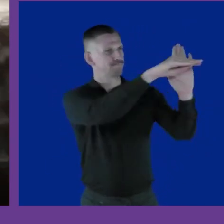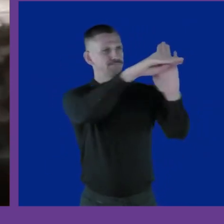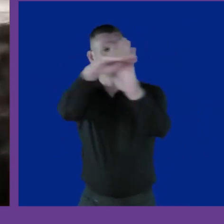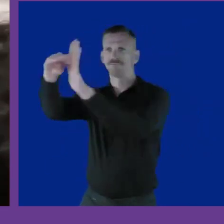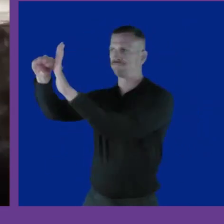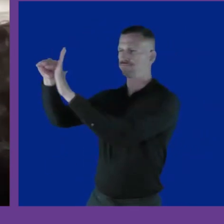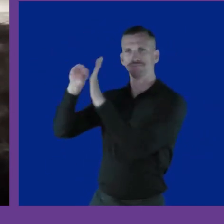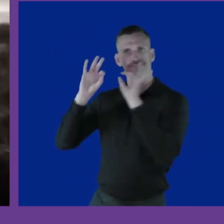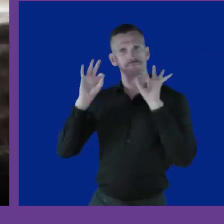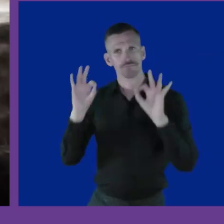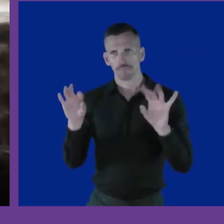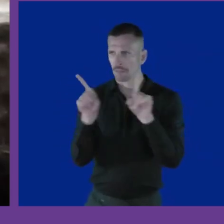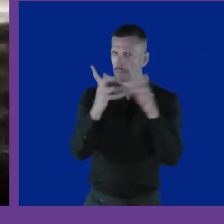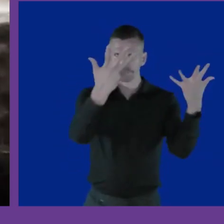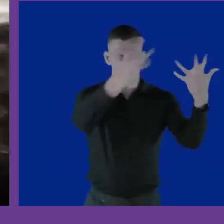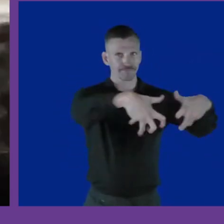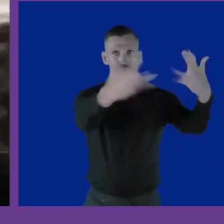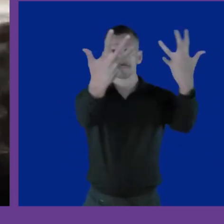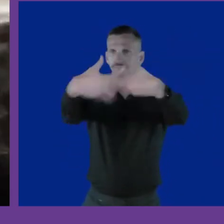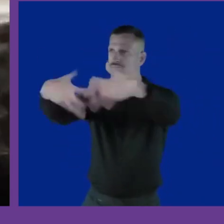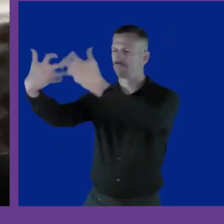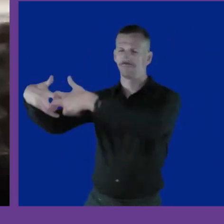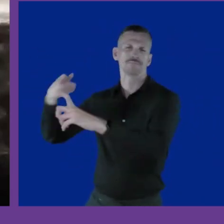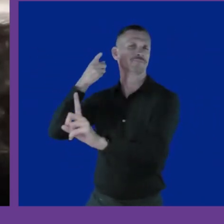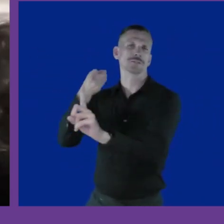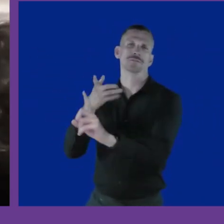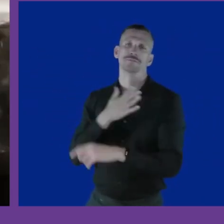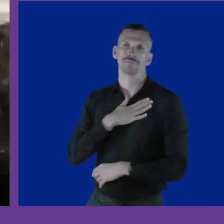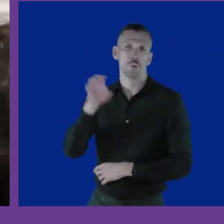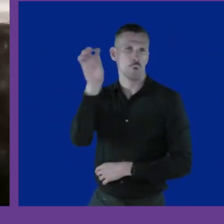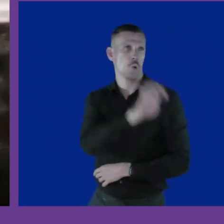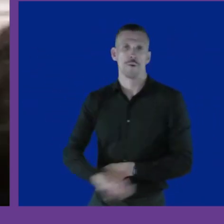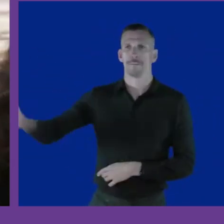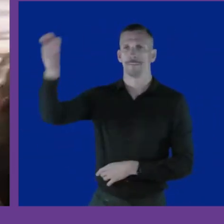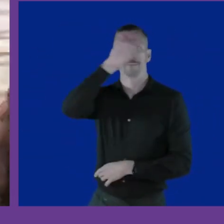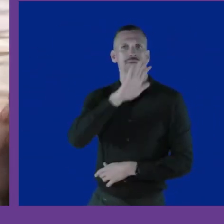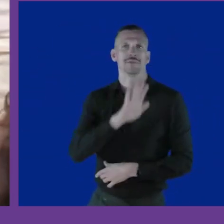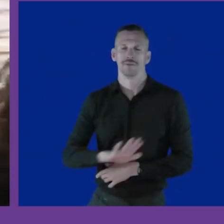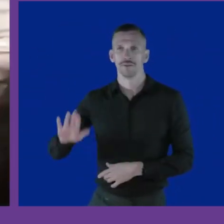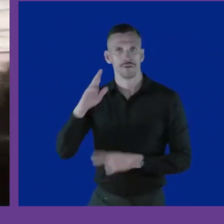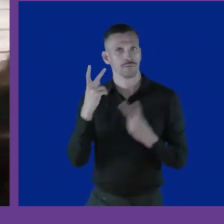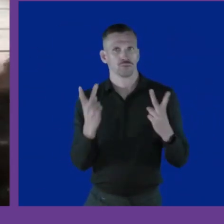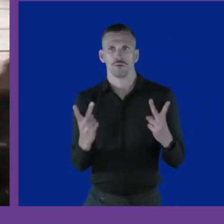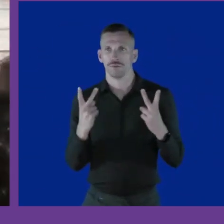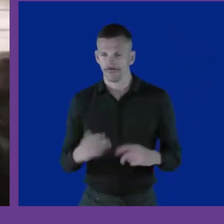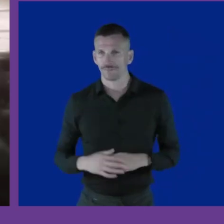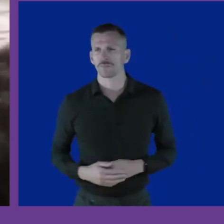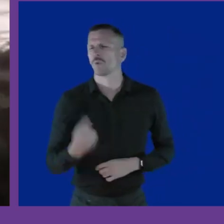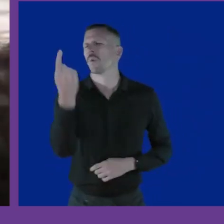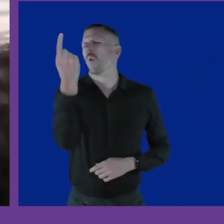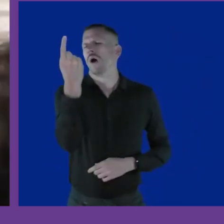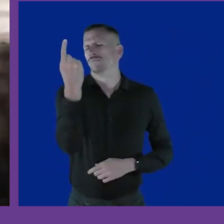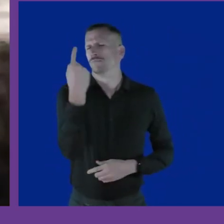very important. And there is one thing I just would like to give you an example.